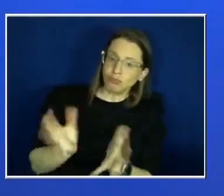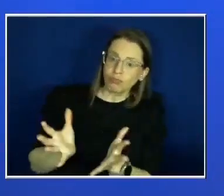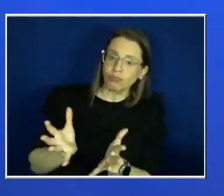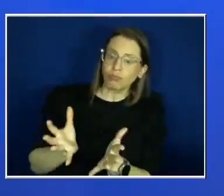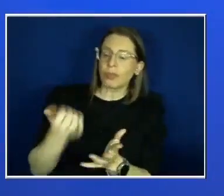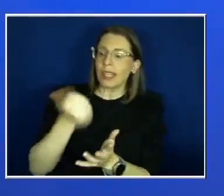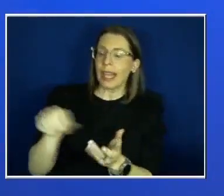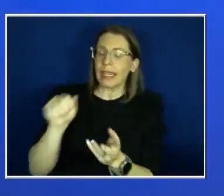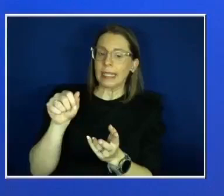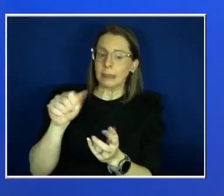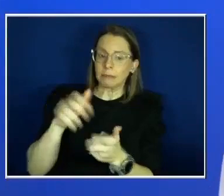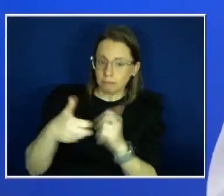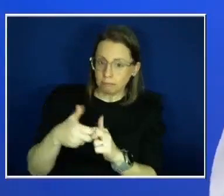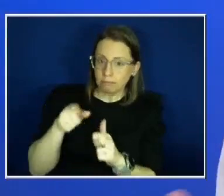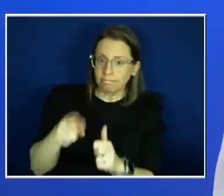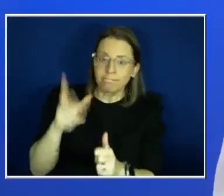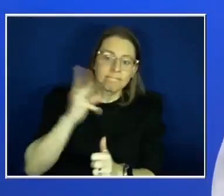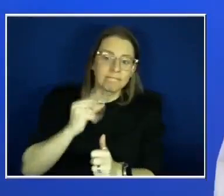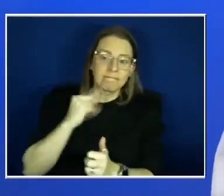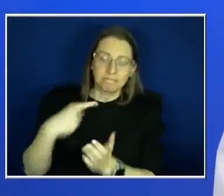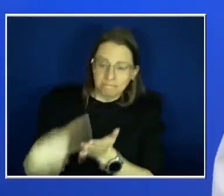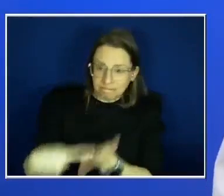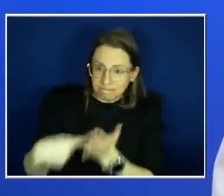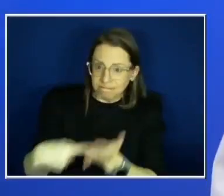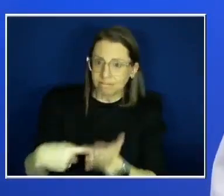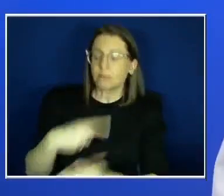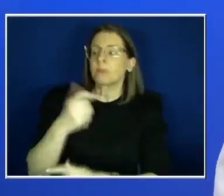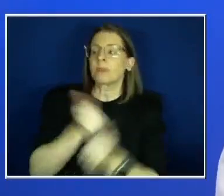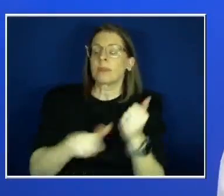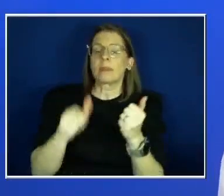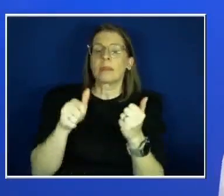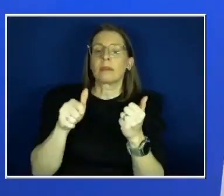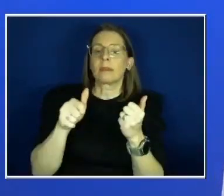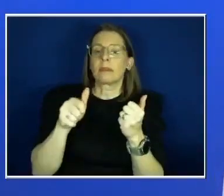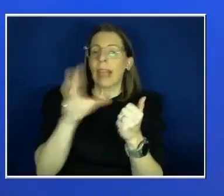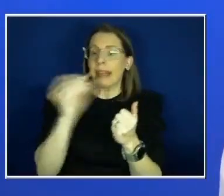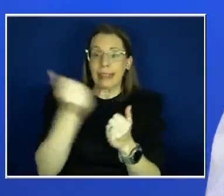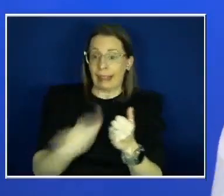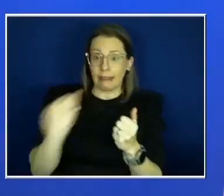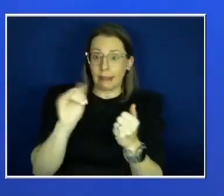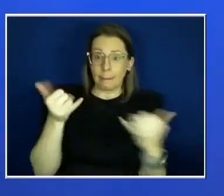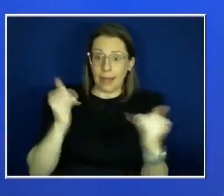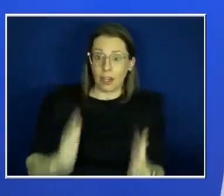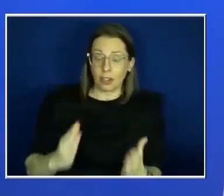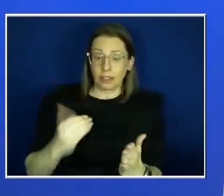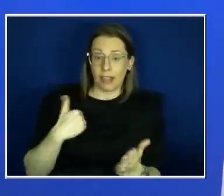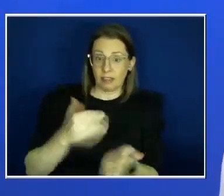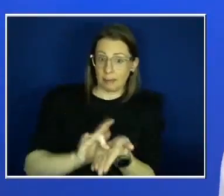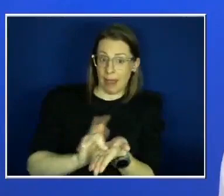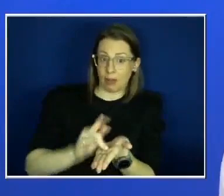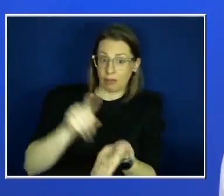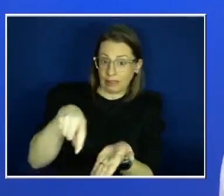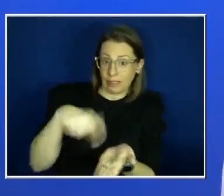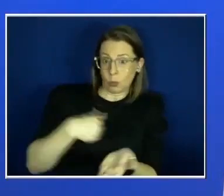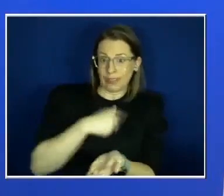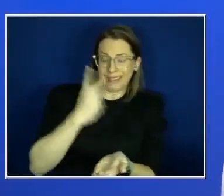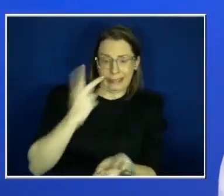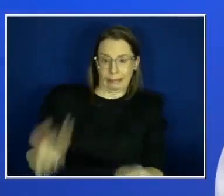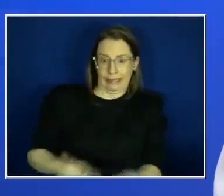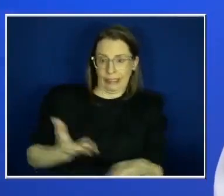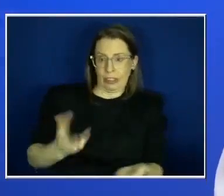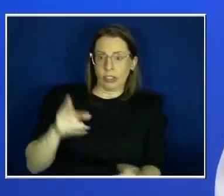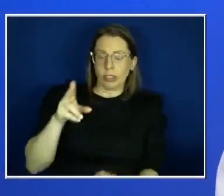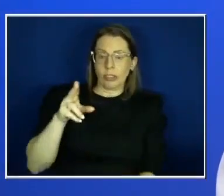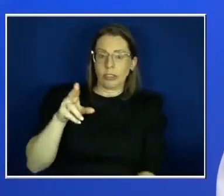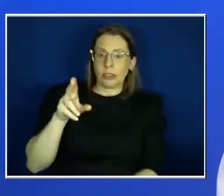they have, and then any players that have any medical needs, we see them here at our facilities at the University of Kansas